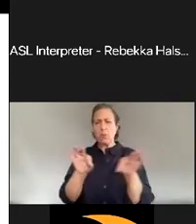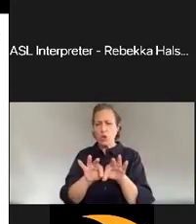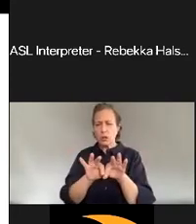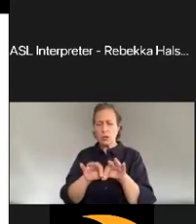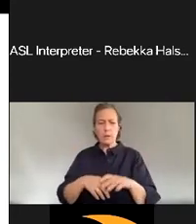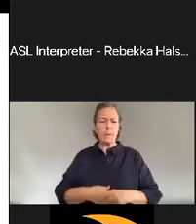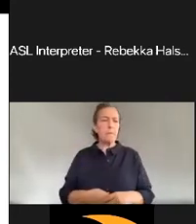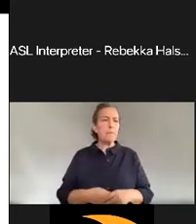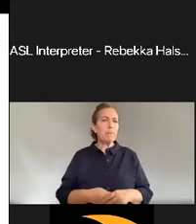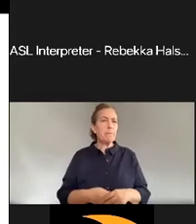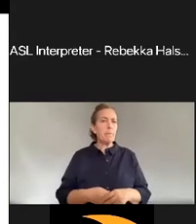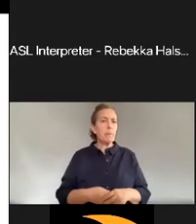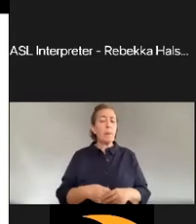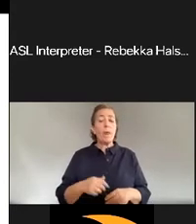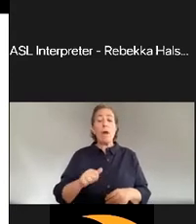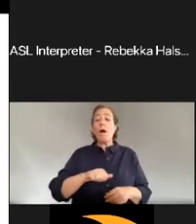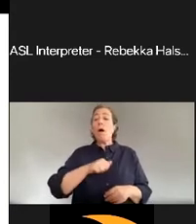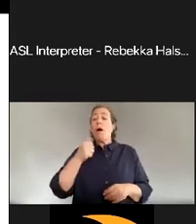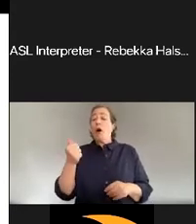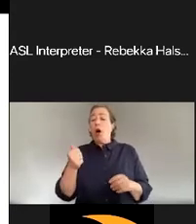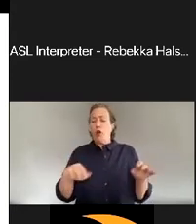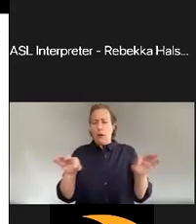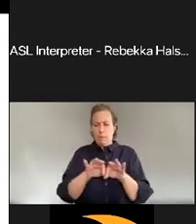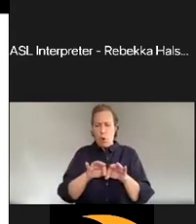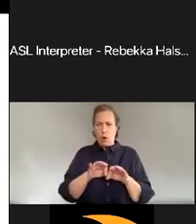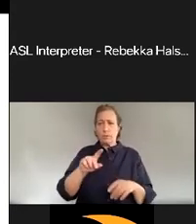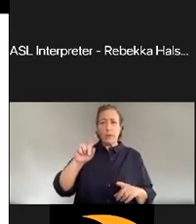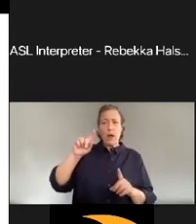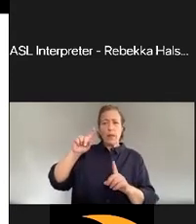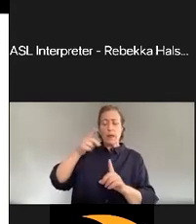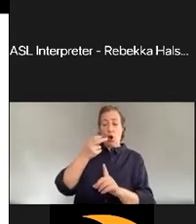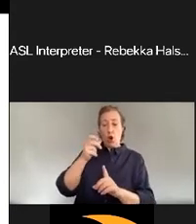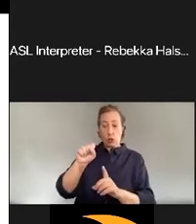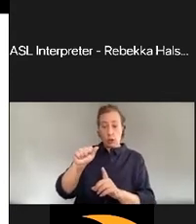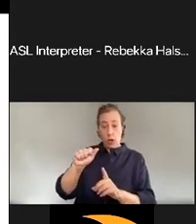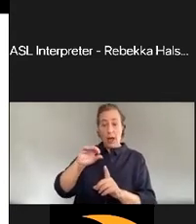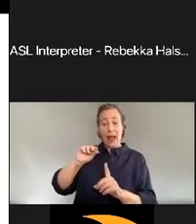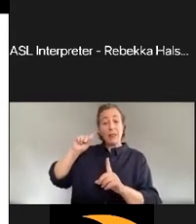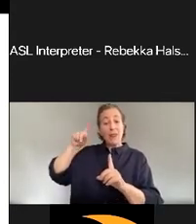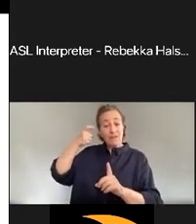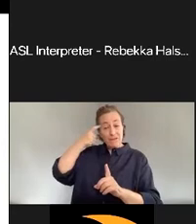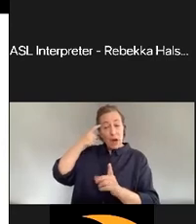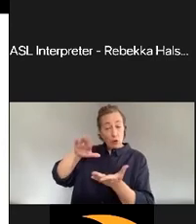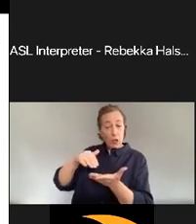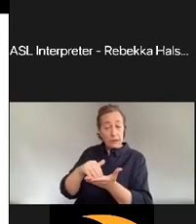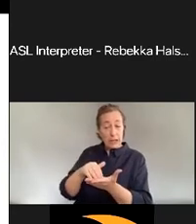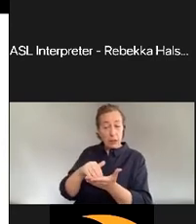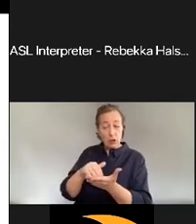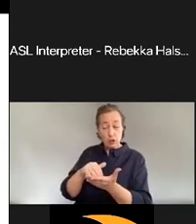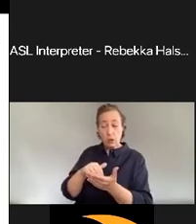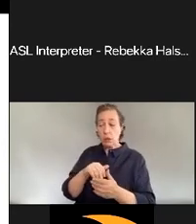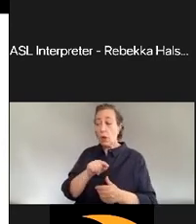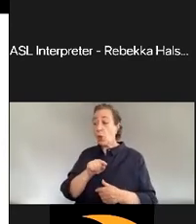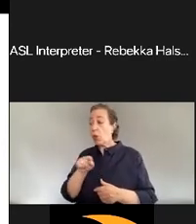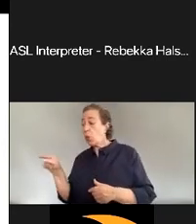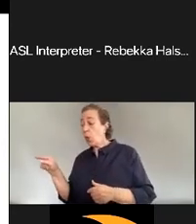about HRSA is that HRSA and the federally qualified health centers really are the places where folks who are undocumented or who